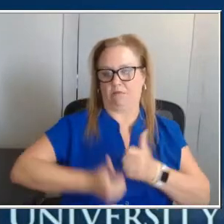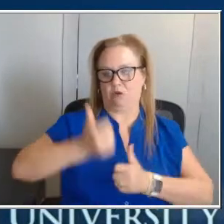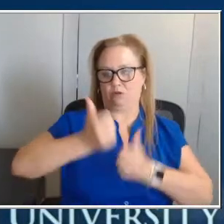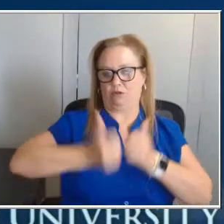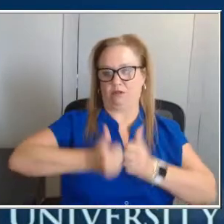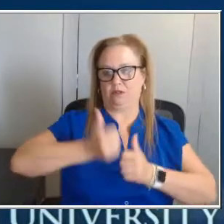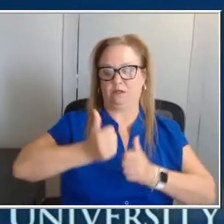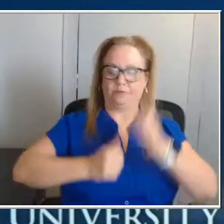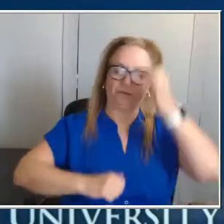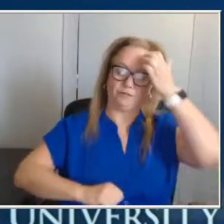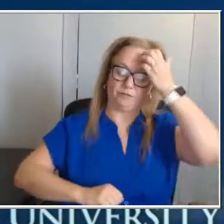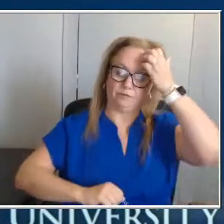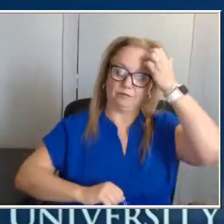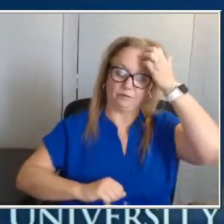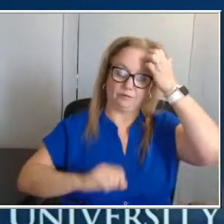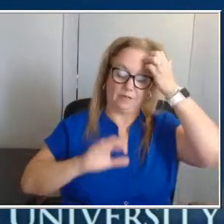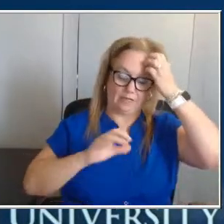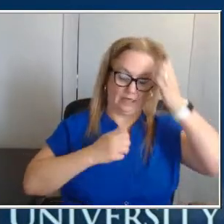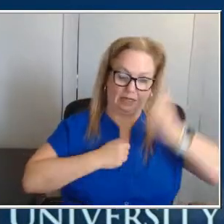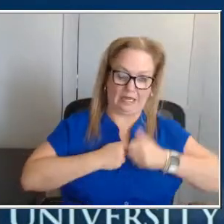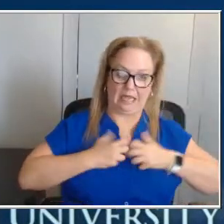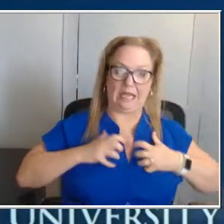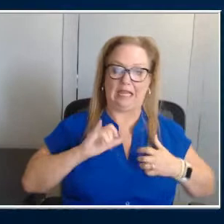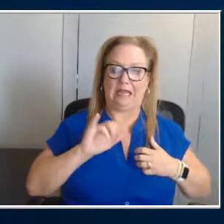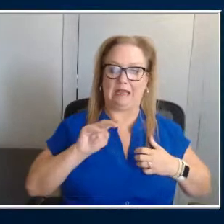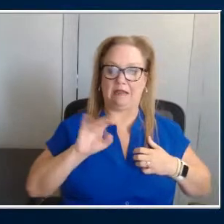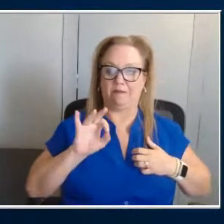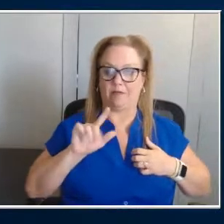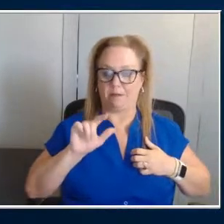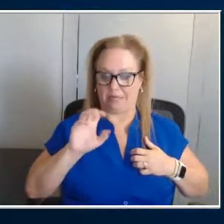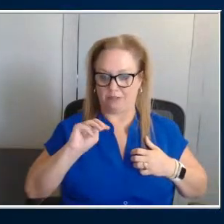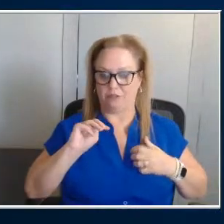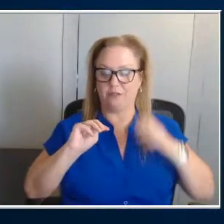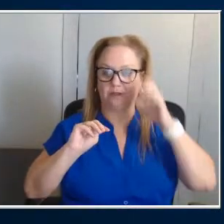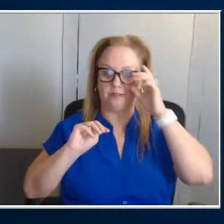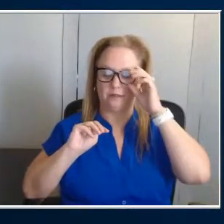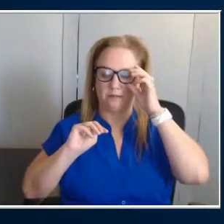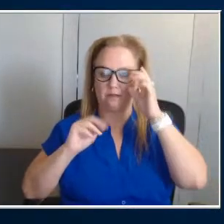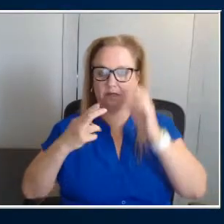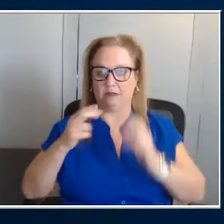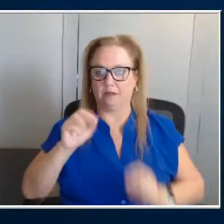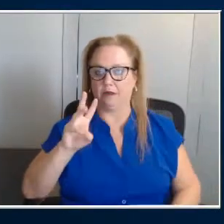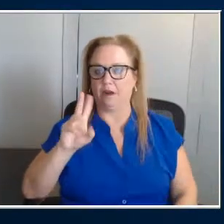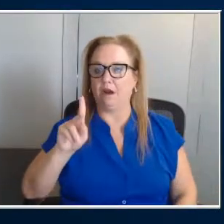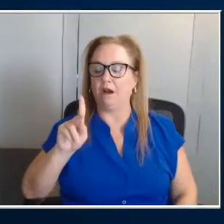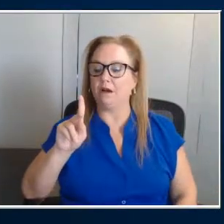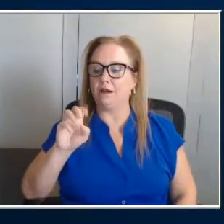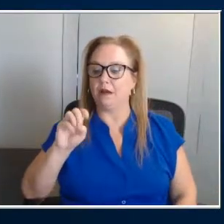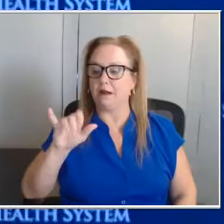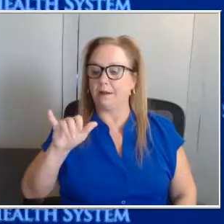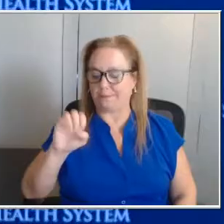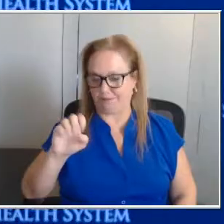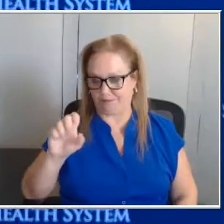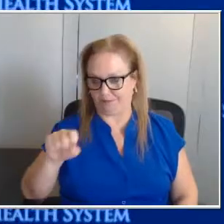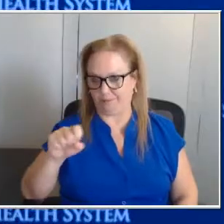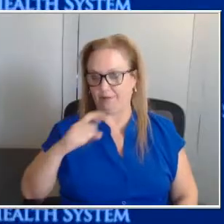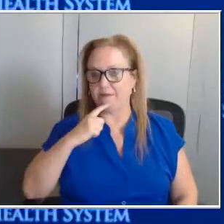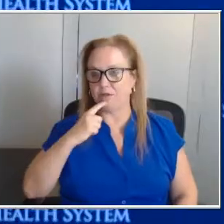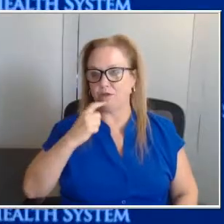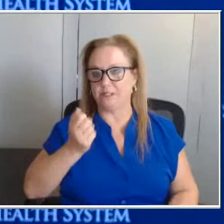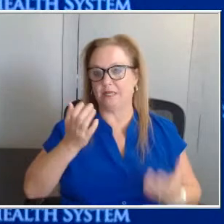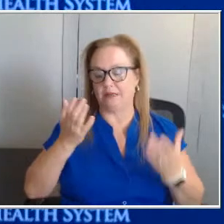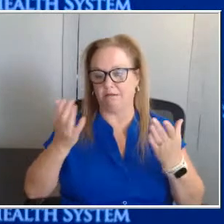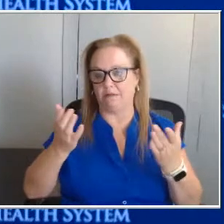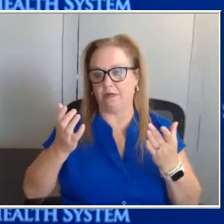point, where you have inflammation is where you have inflammation. Hawk. But I think we also know, just as you brought up during this show,